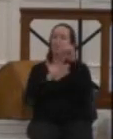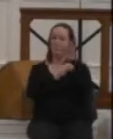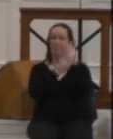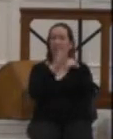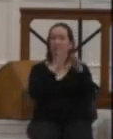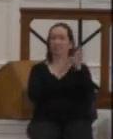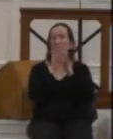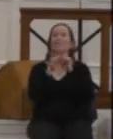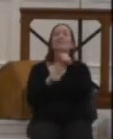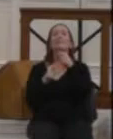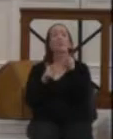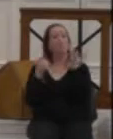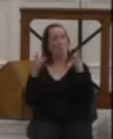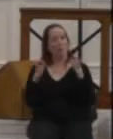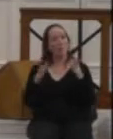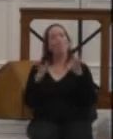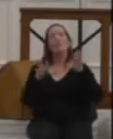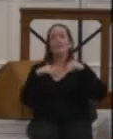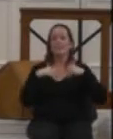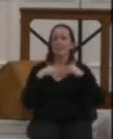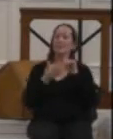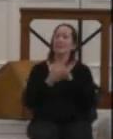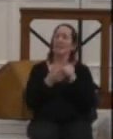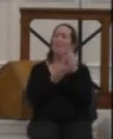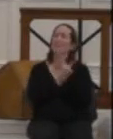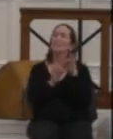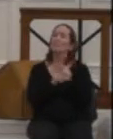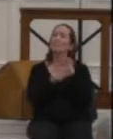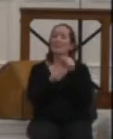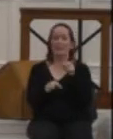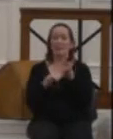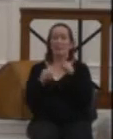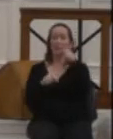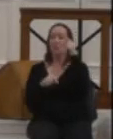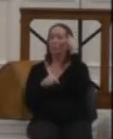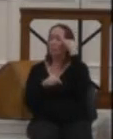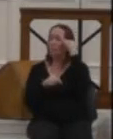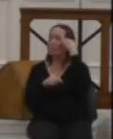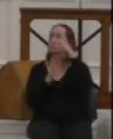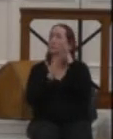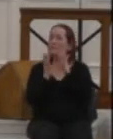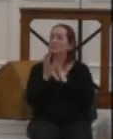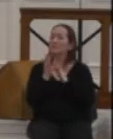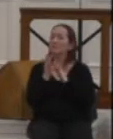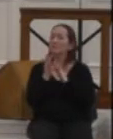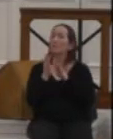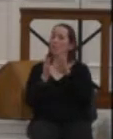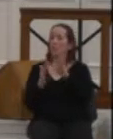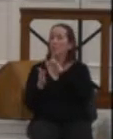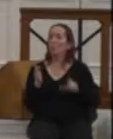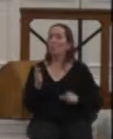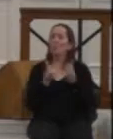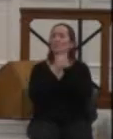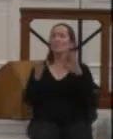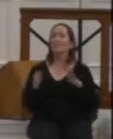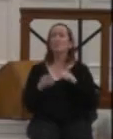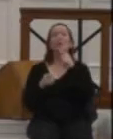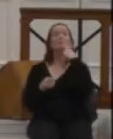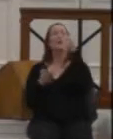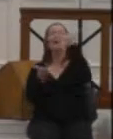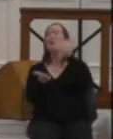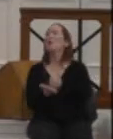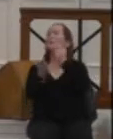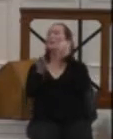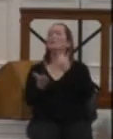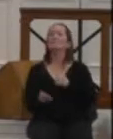have received that free gift, if you know Jesus is your Lord and Savior, will you just give a shout of amen to the